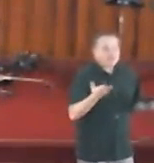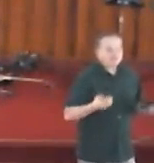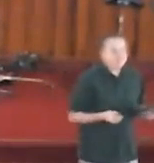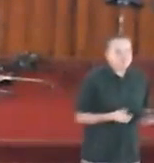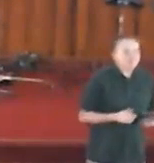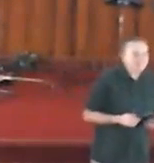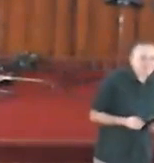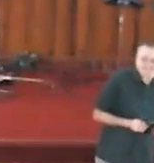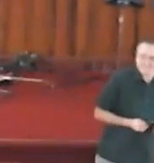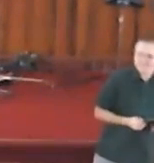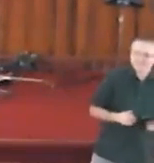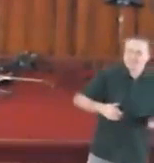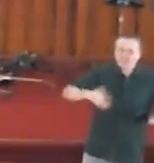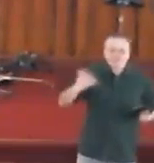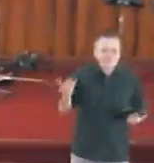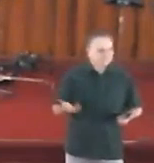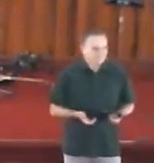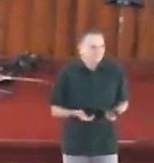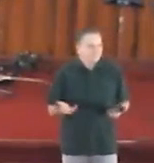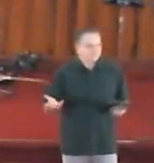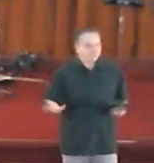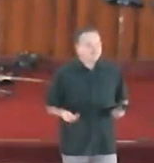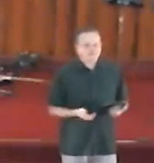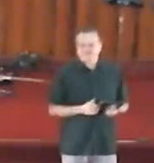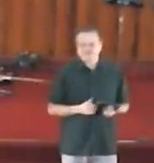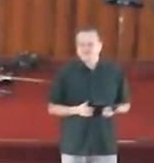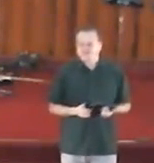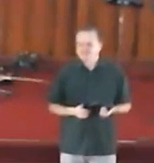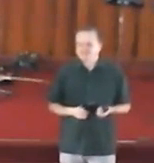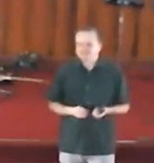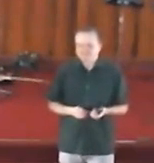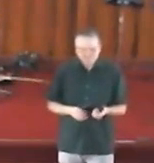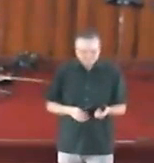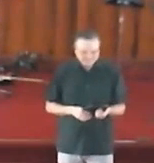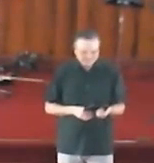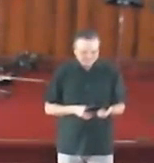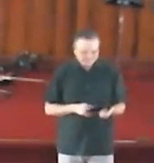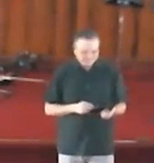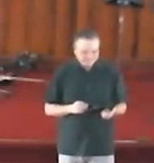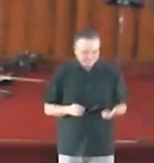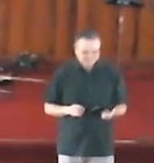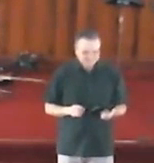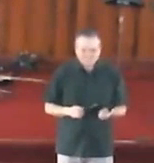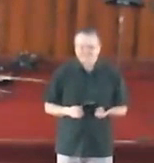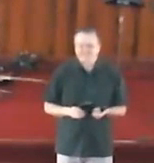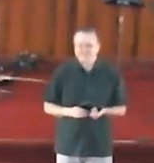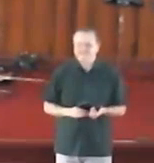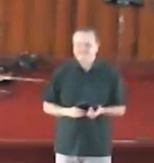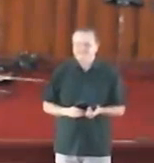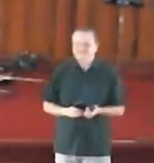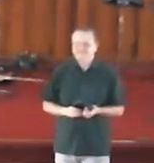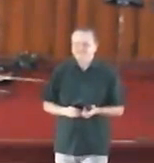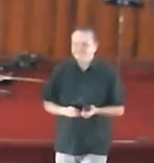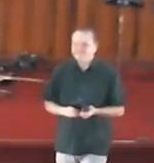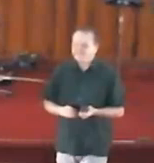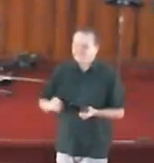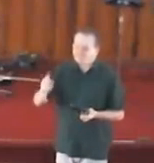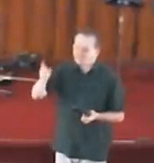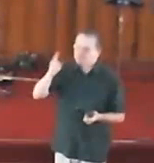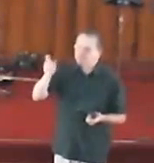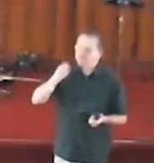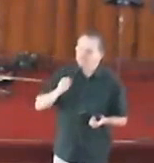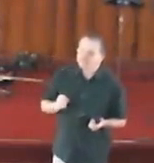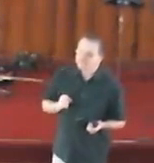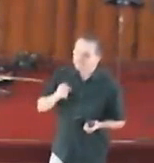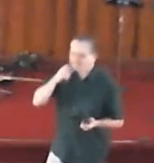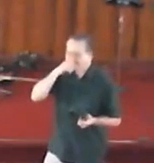Había una ignorancia. Ellos no sabían qué es el Espíritu Santo. They were ignorant. They didn't even know what the Holy Spirit was. Y entonces